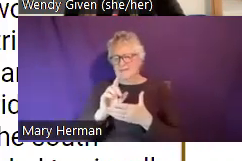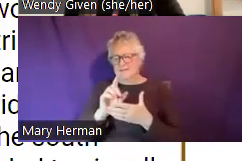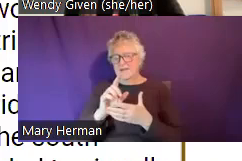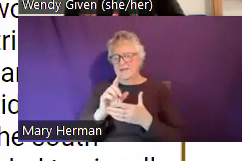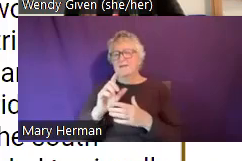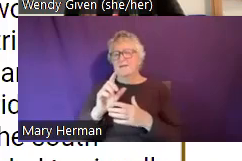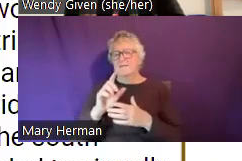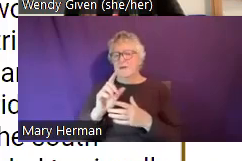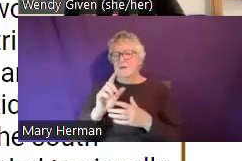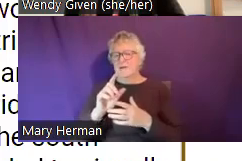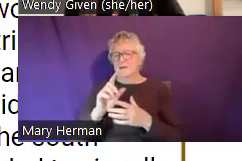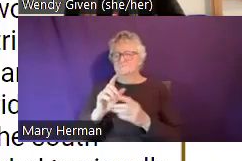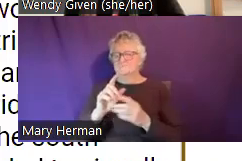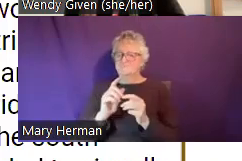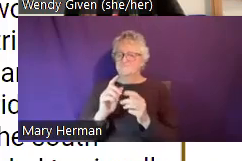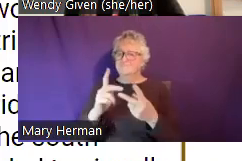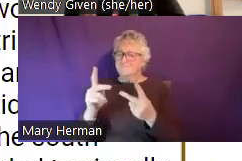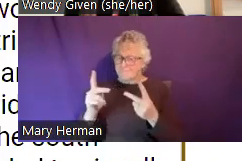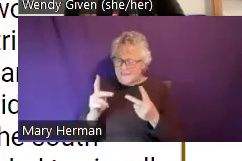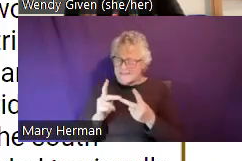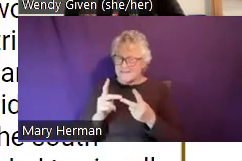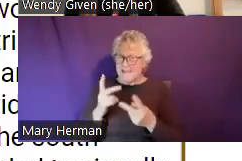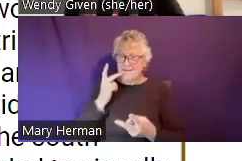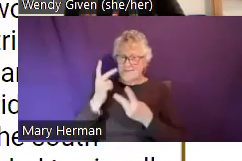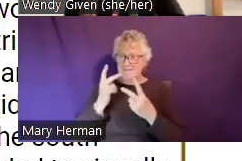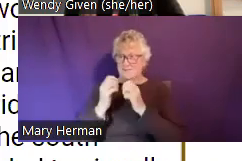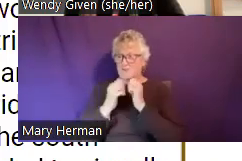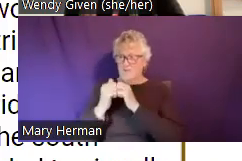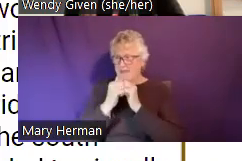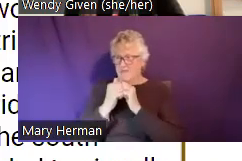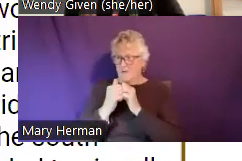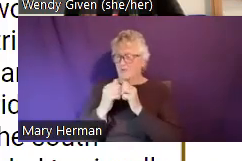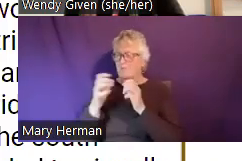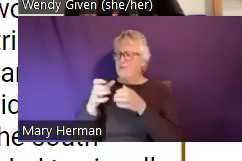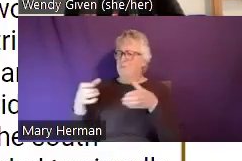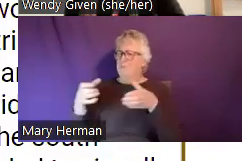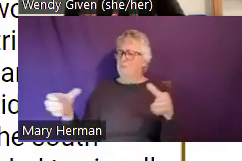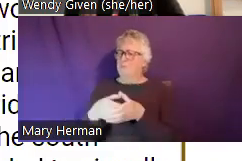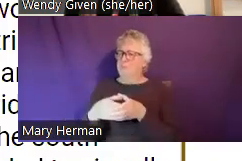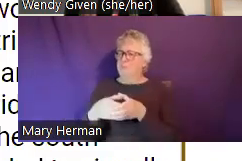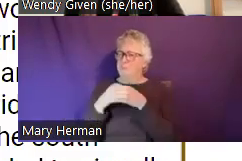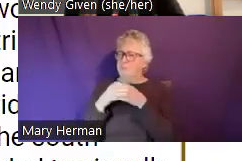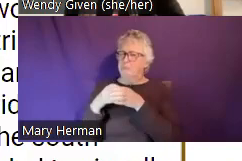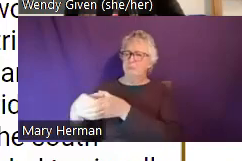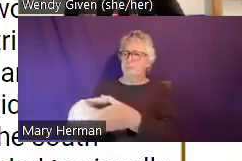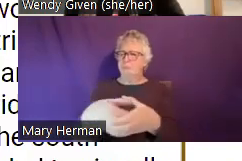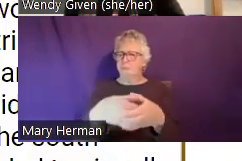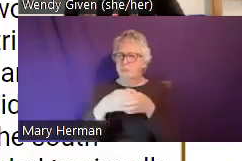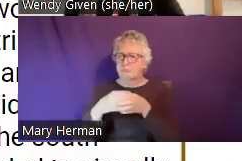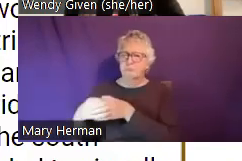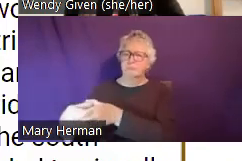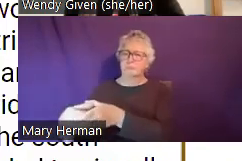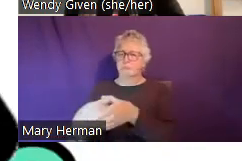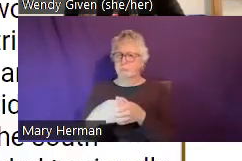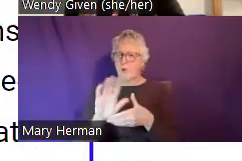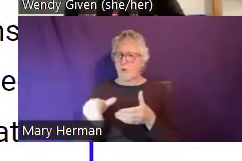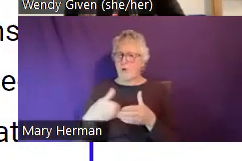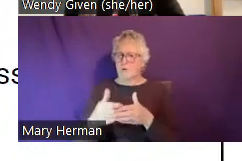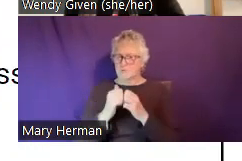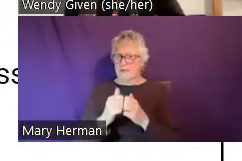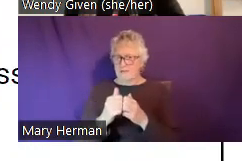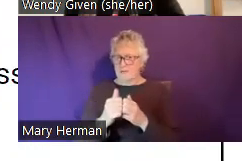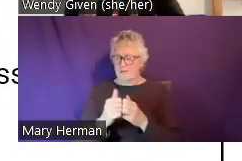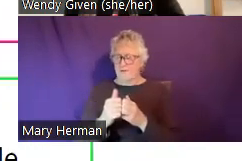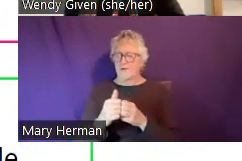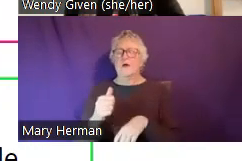It'll be sort of a cohort basically who are doing all of that. What we were looking at in